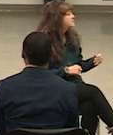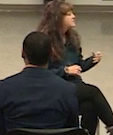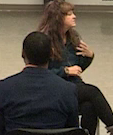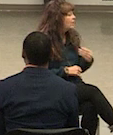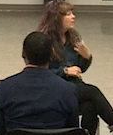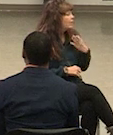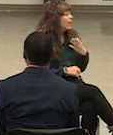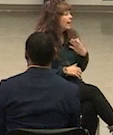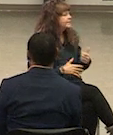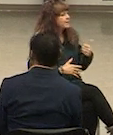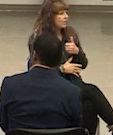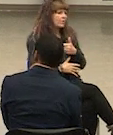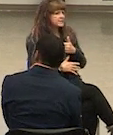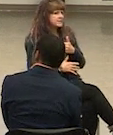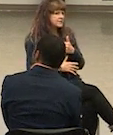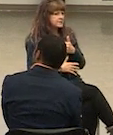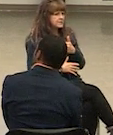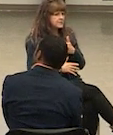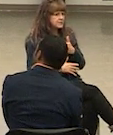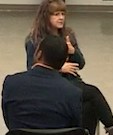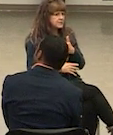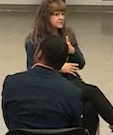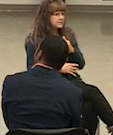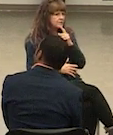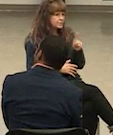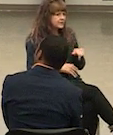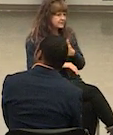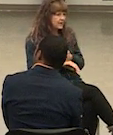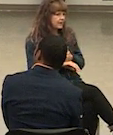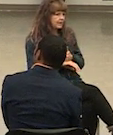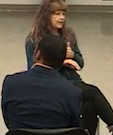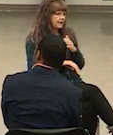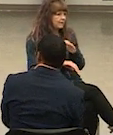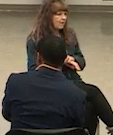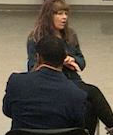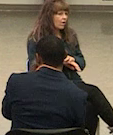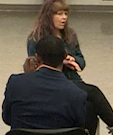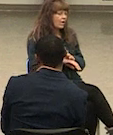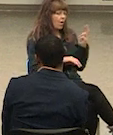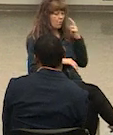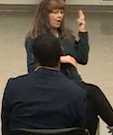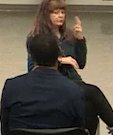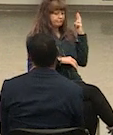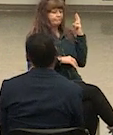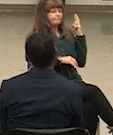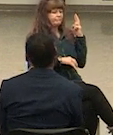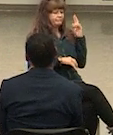is built upon a rationalization to steal and